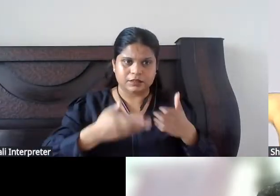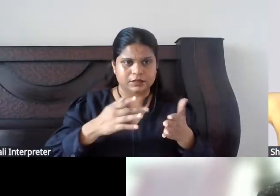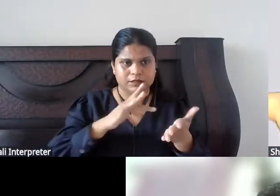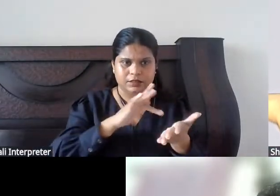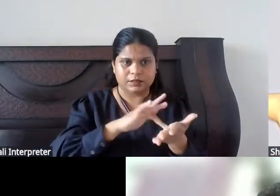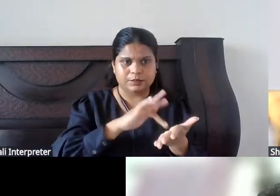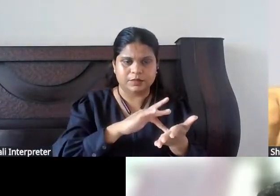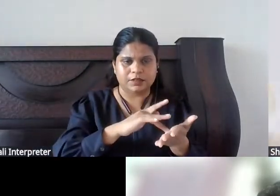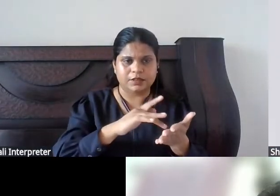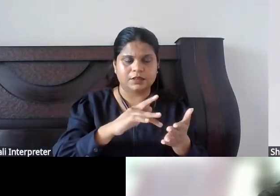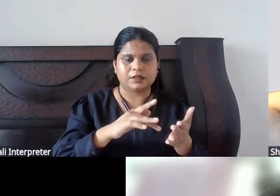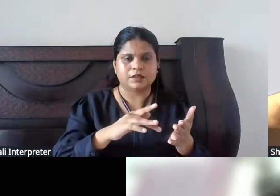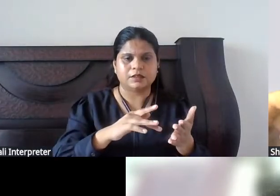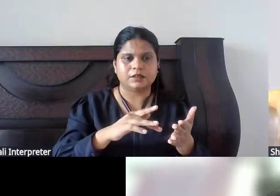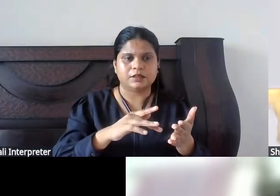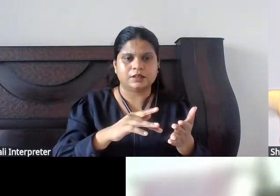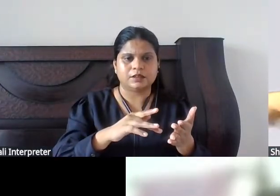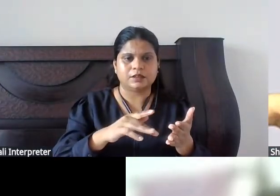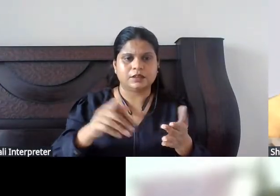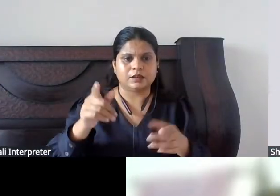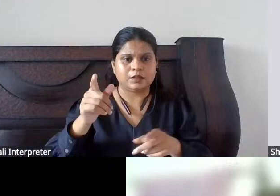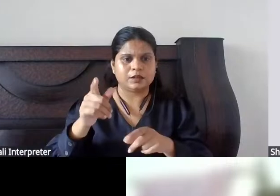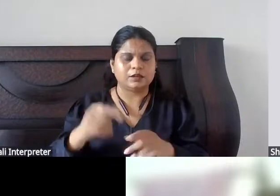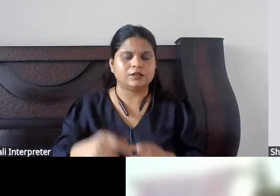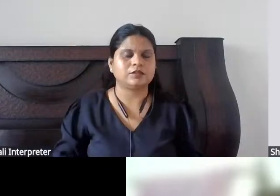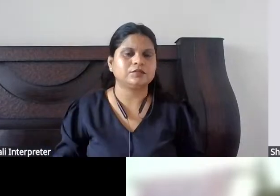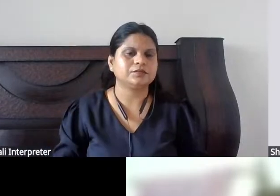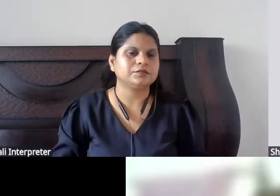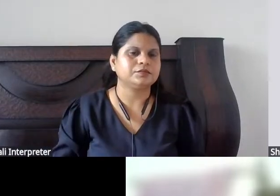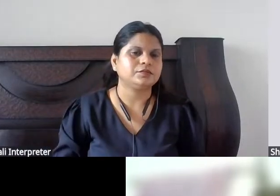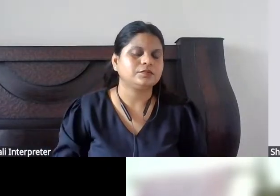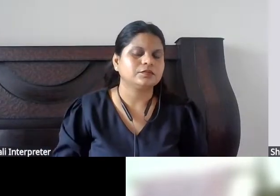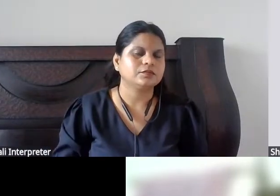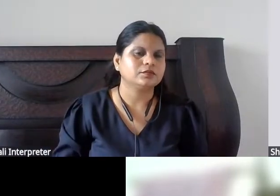there any possibility of enumeration? Then can I just, um,